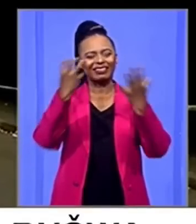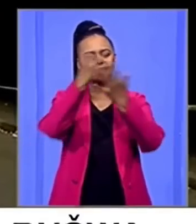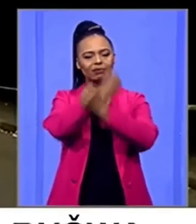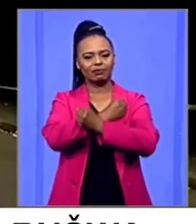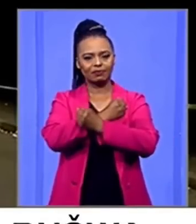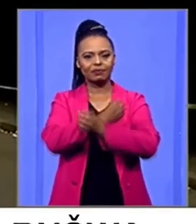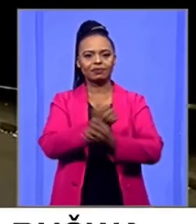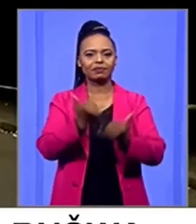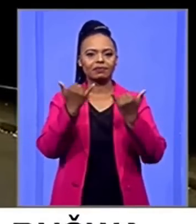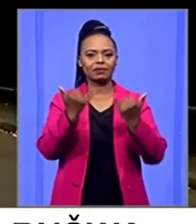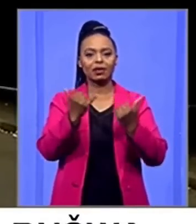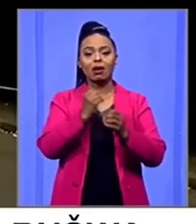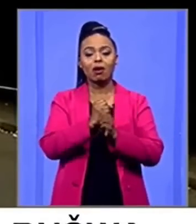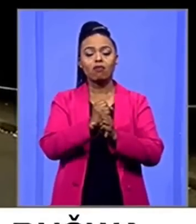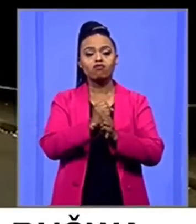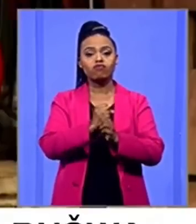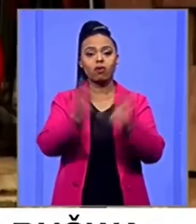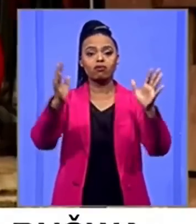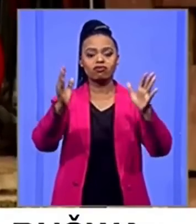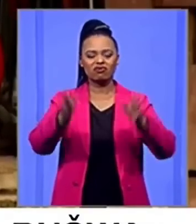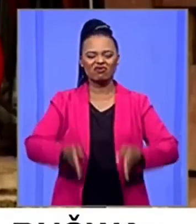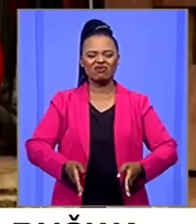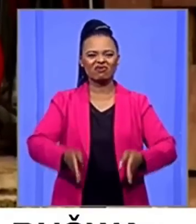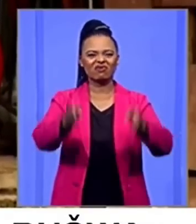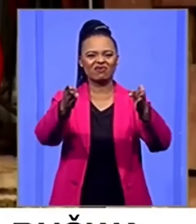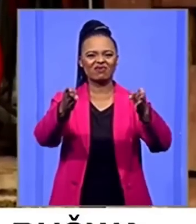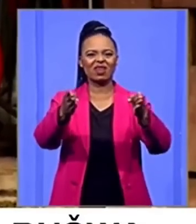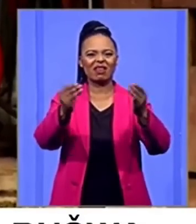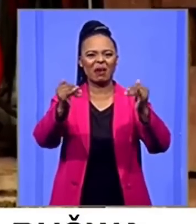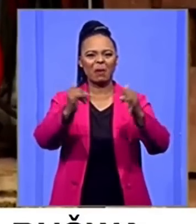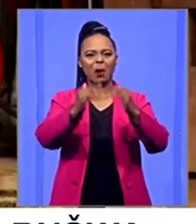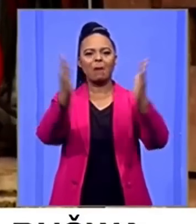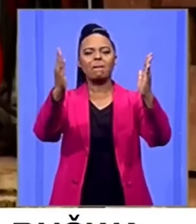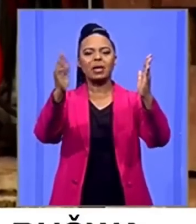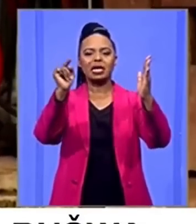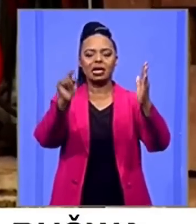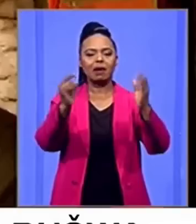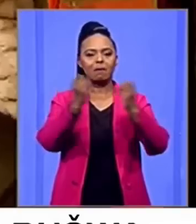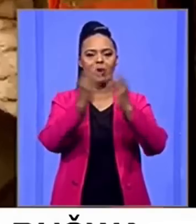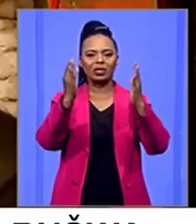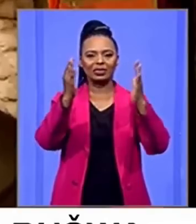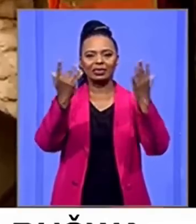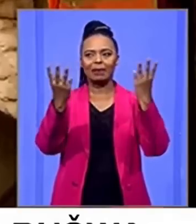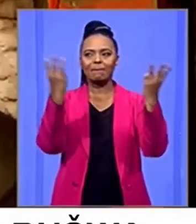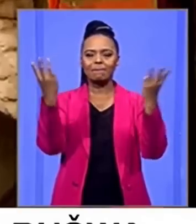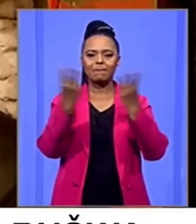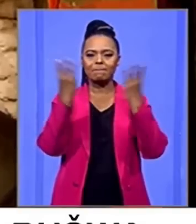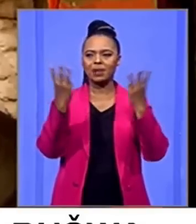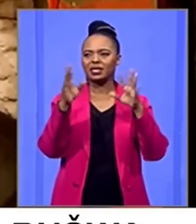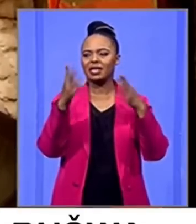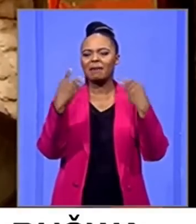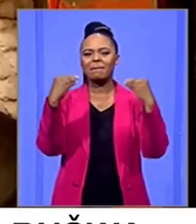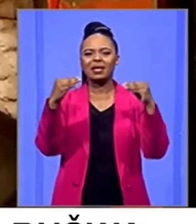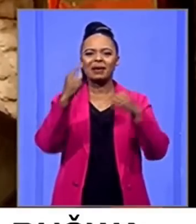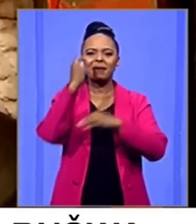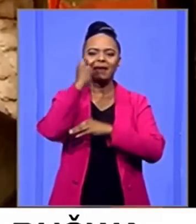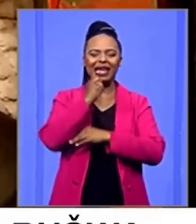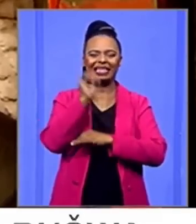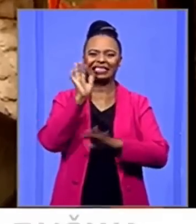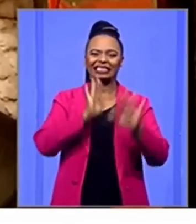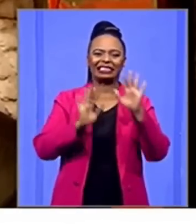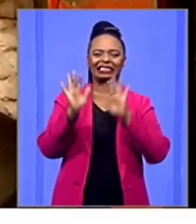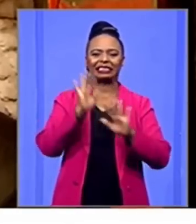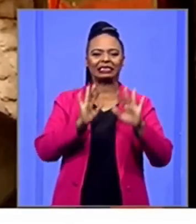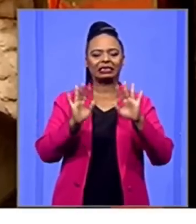ga tsela beke e fetileng go tlogetse borakgwebo ba role diatla mo tlhogong. Whatever happened here, it's not going to be finished in 1 month or 2 months. It will